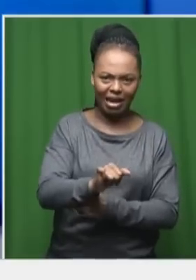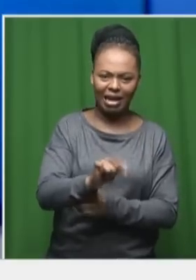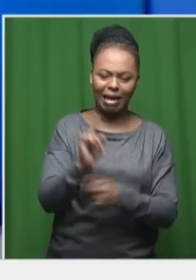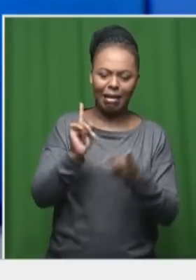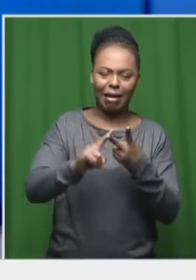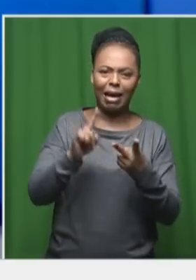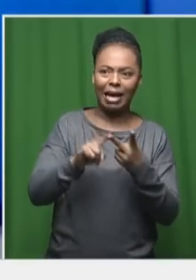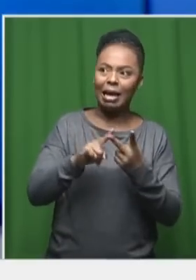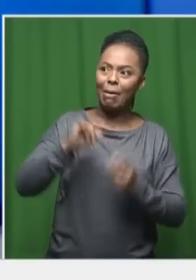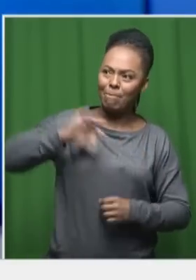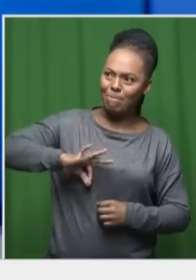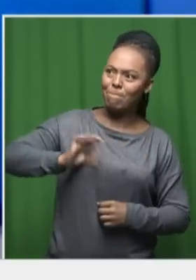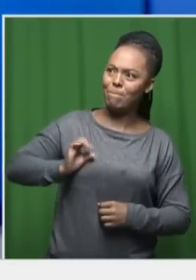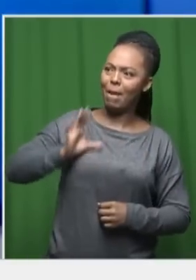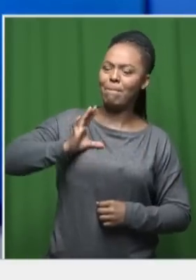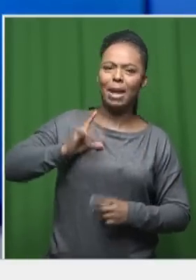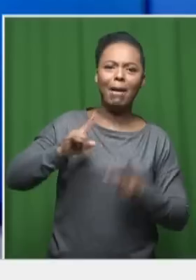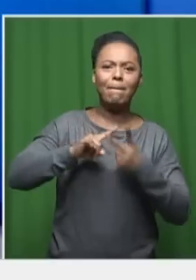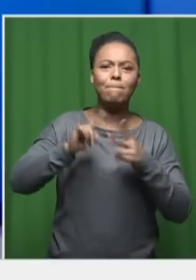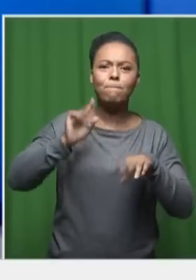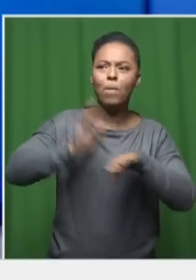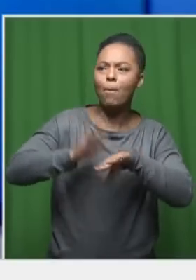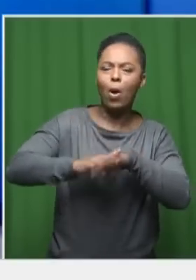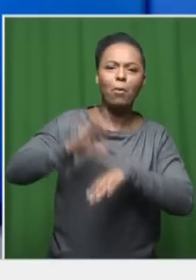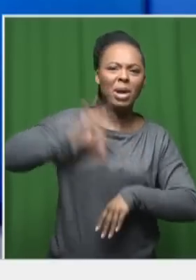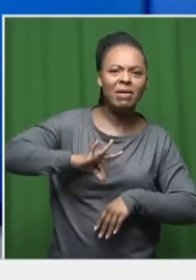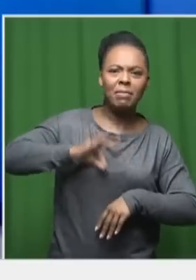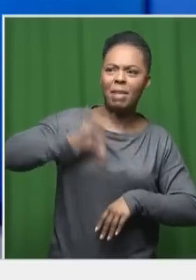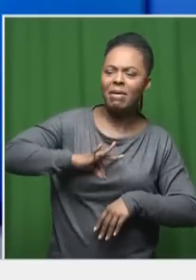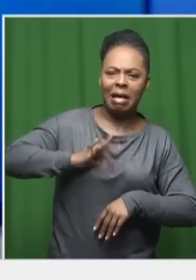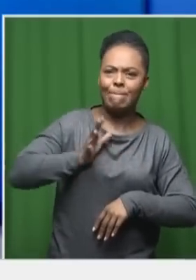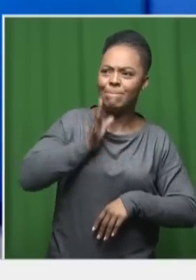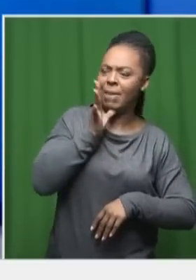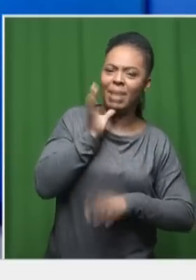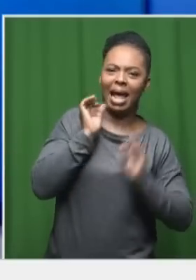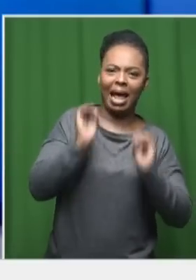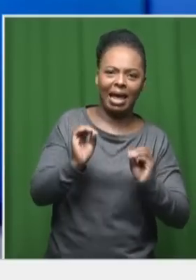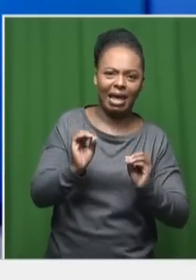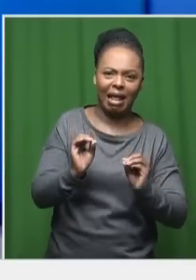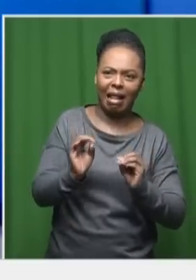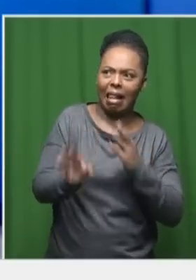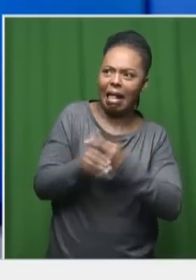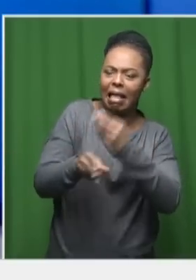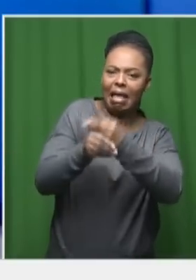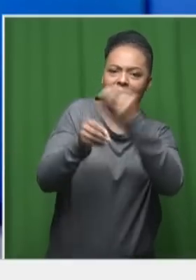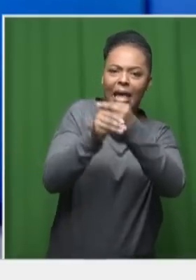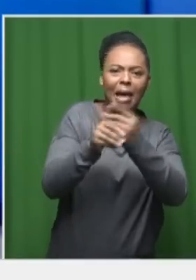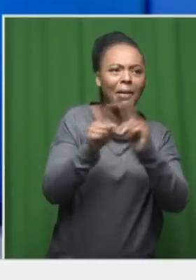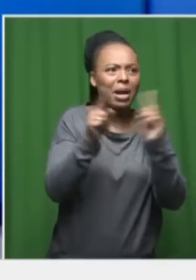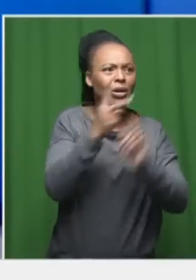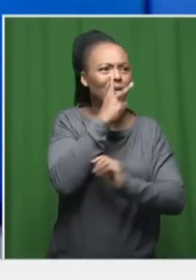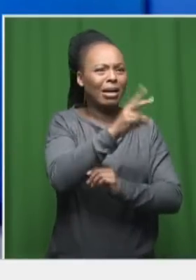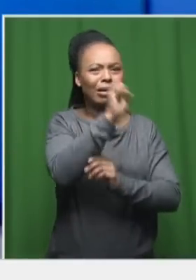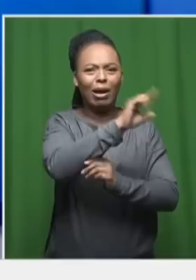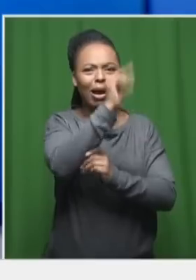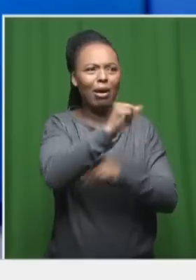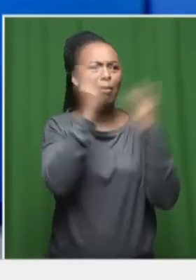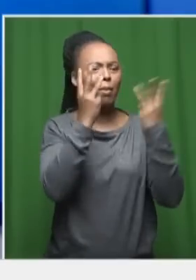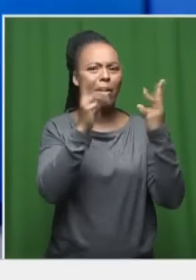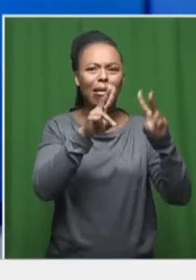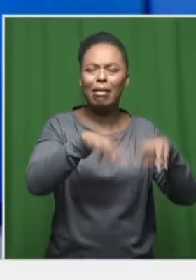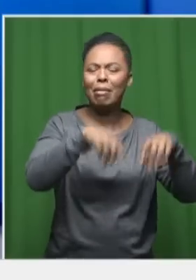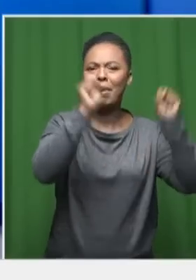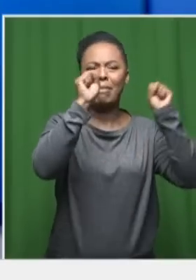get these perks. But especially when you look at what the South African population is going through with regard to load